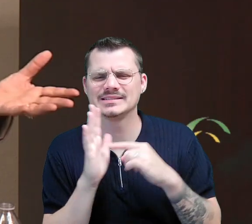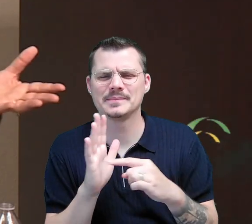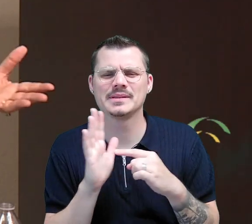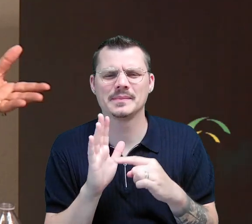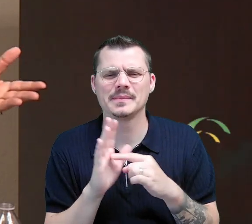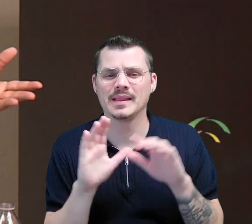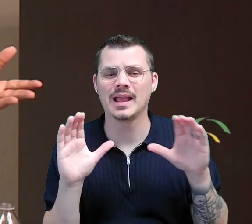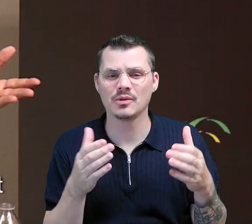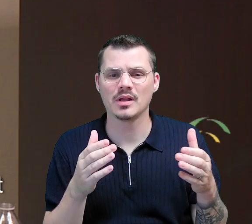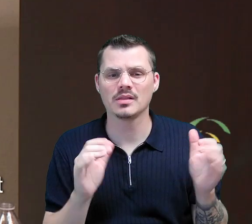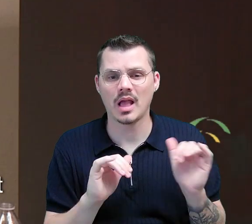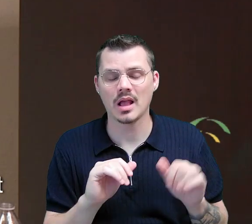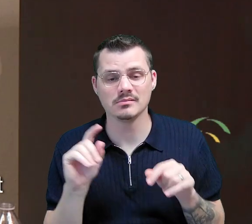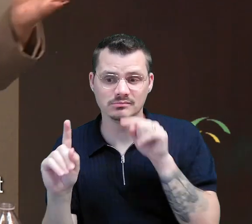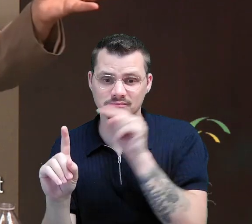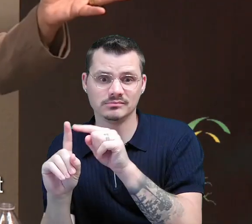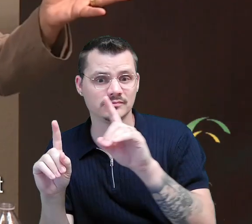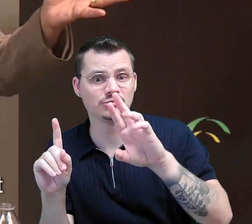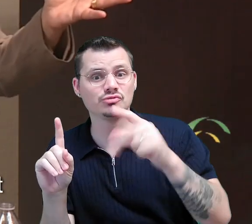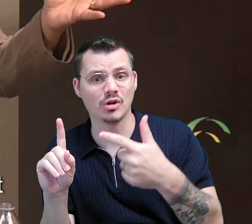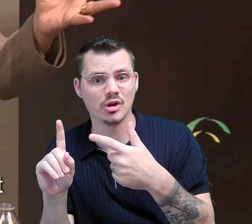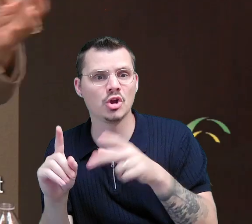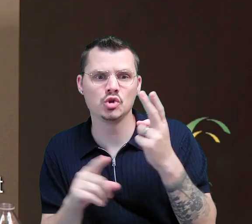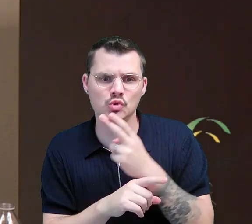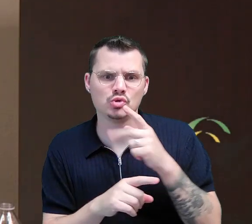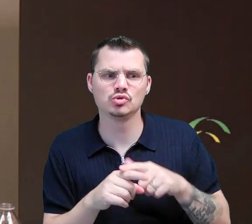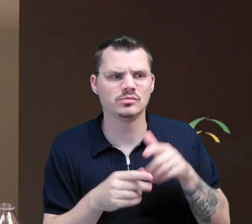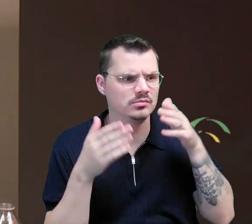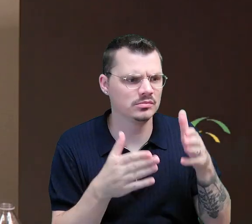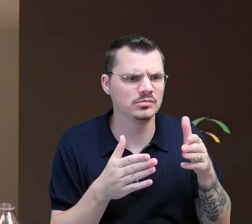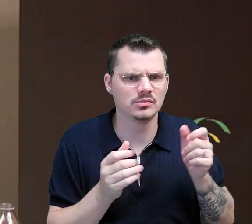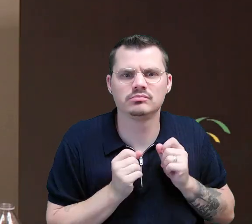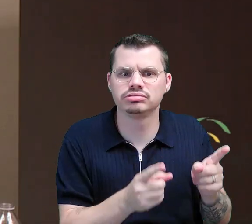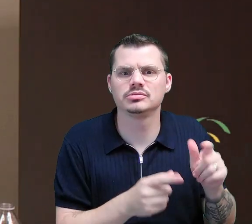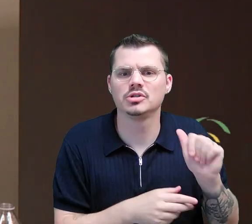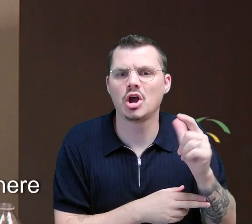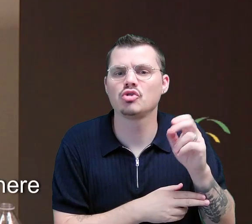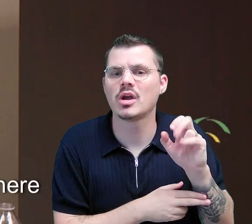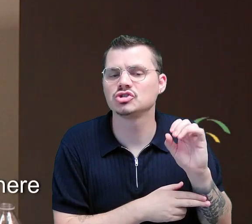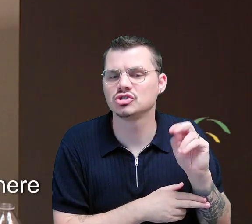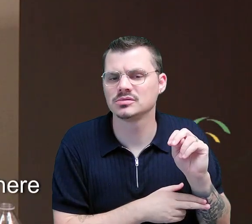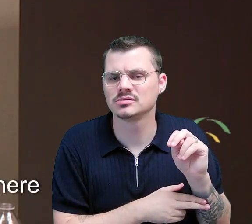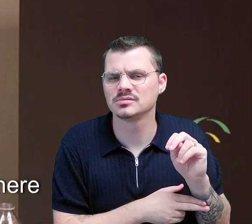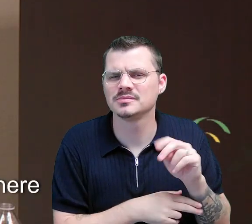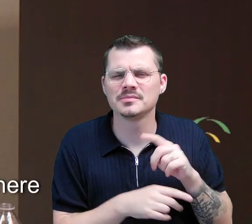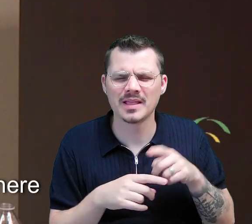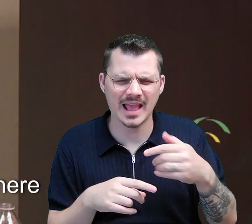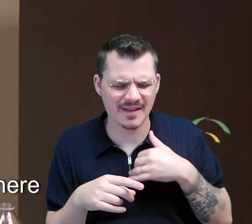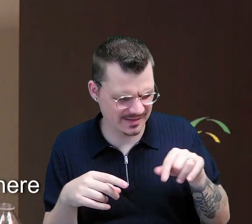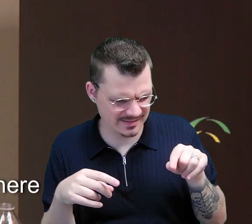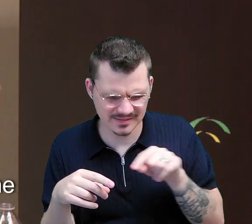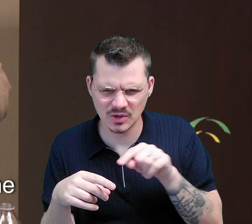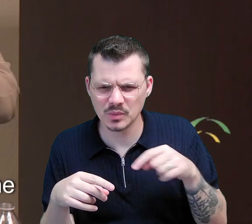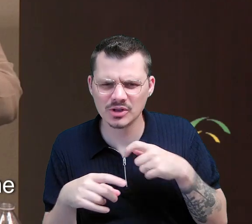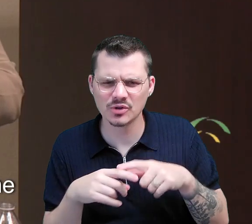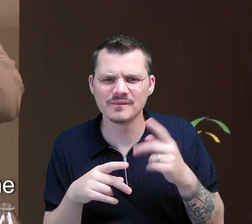symptom categories, XYZ drug used to treat aggression. Well, there's that in-between